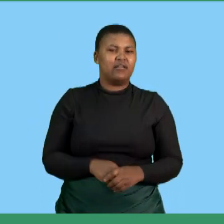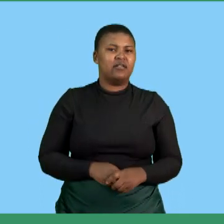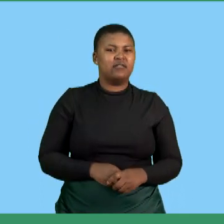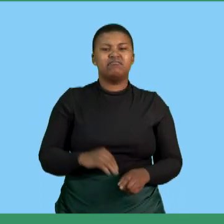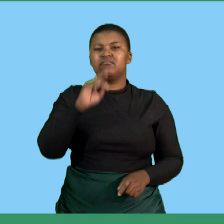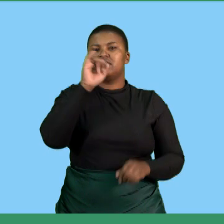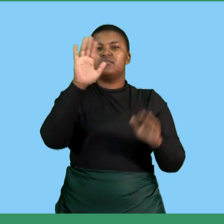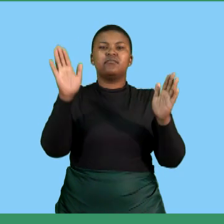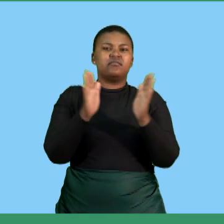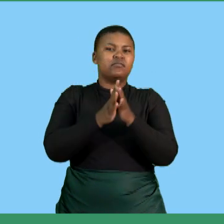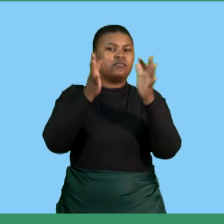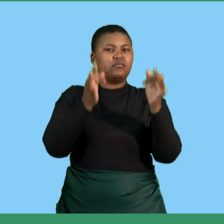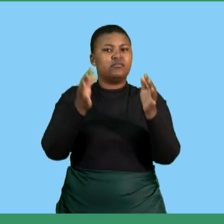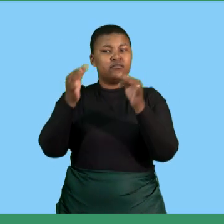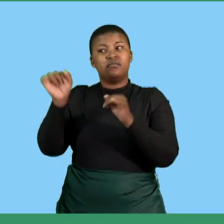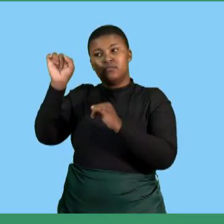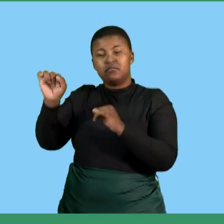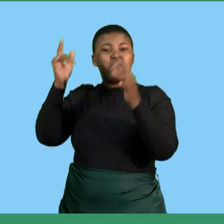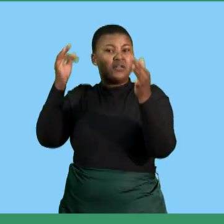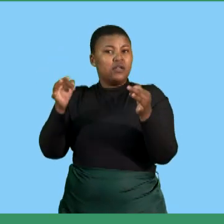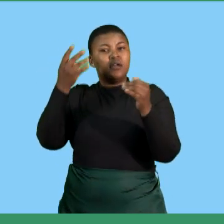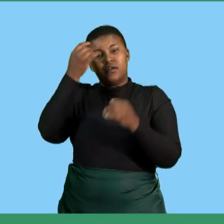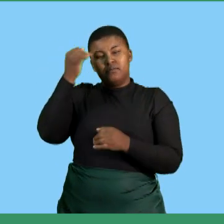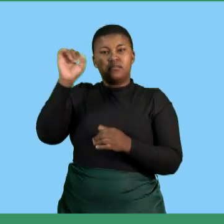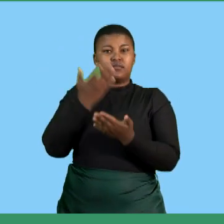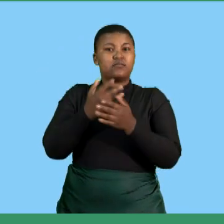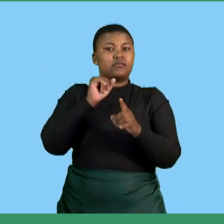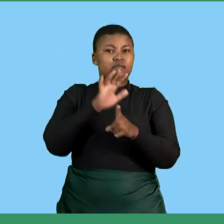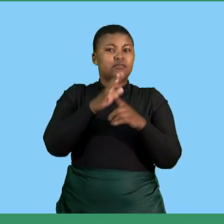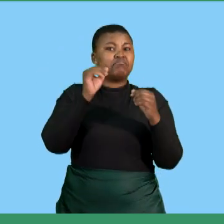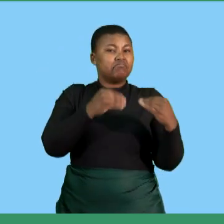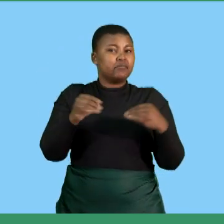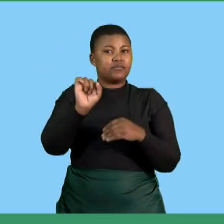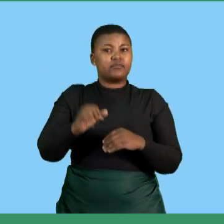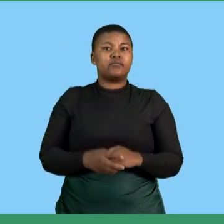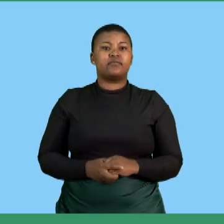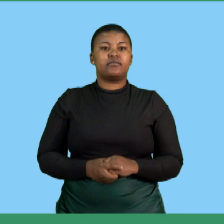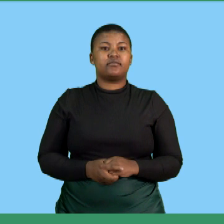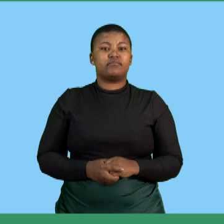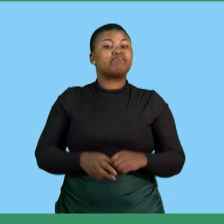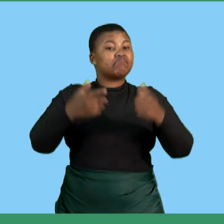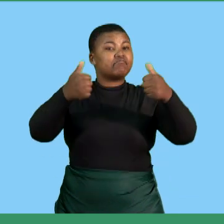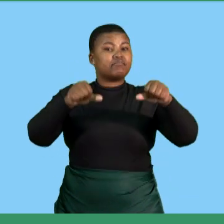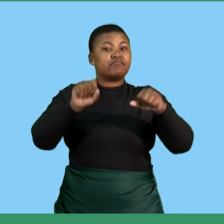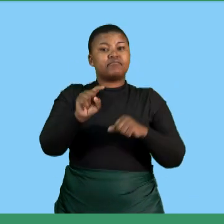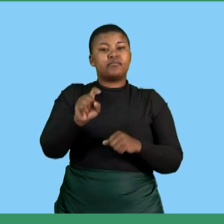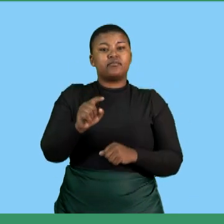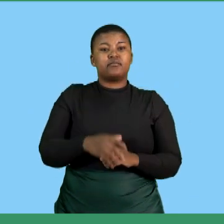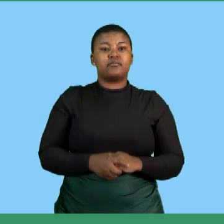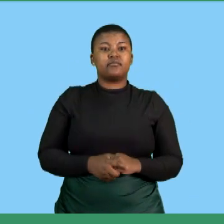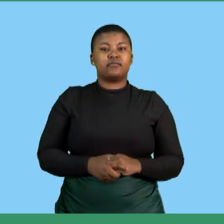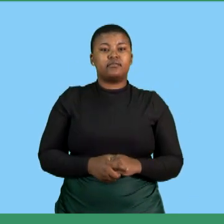this includes all actions and decisions made by government which can have an influence on your business. The